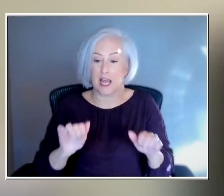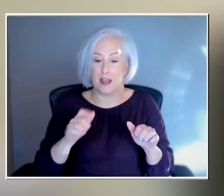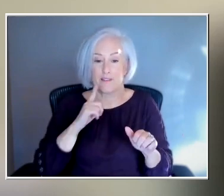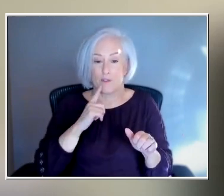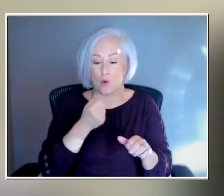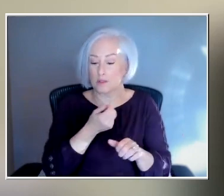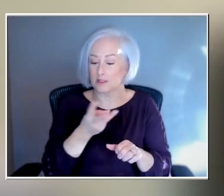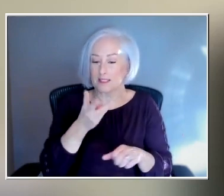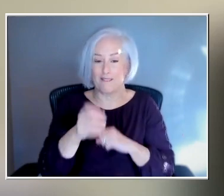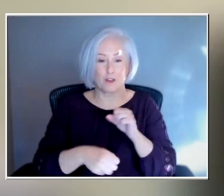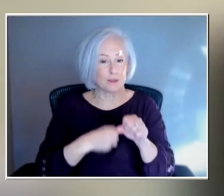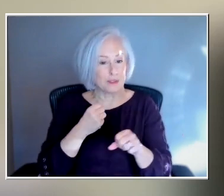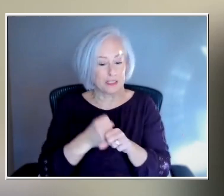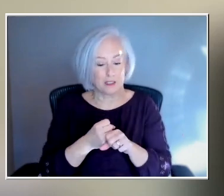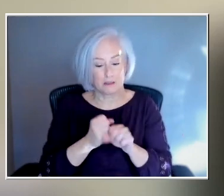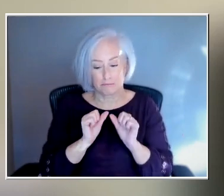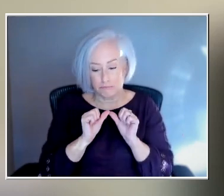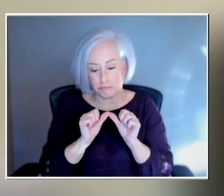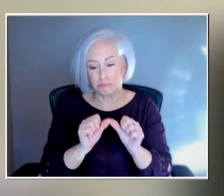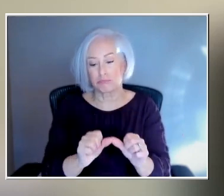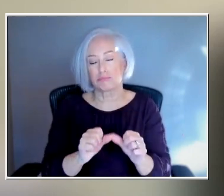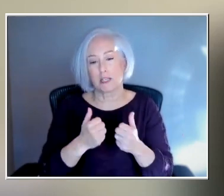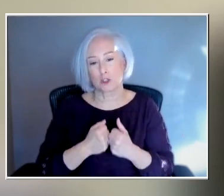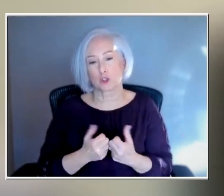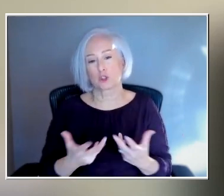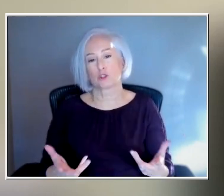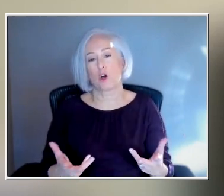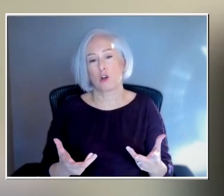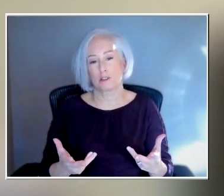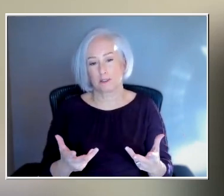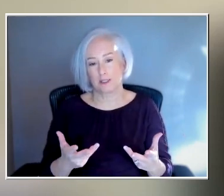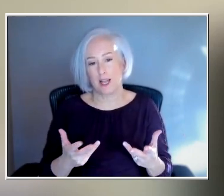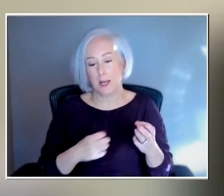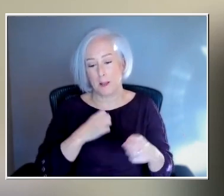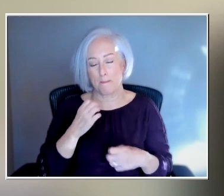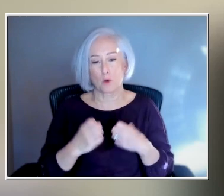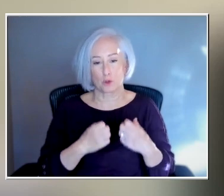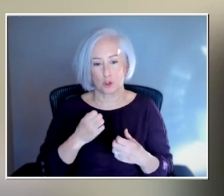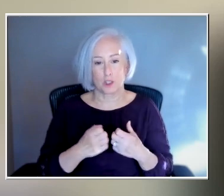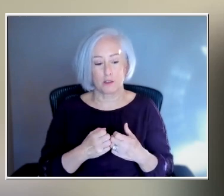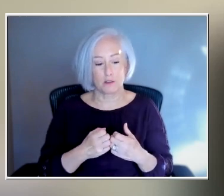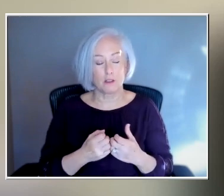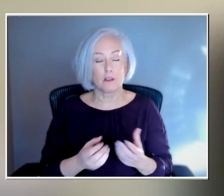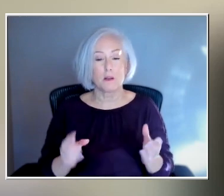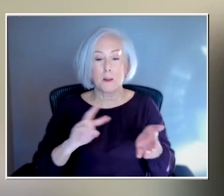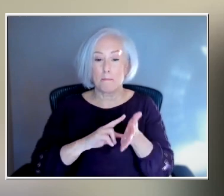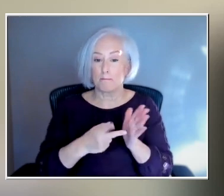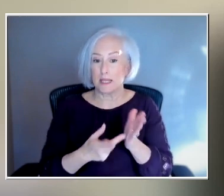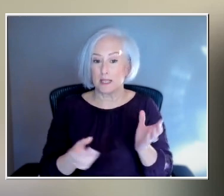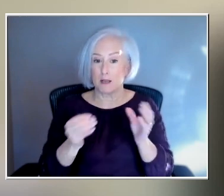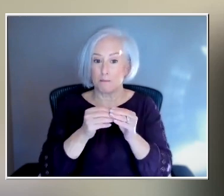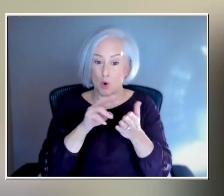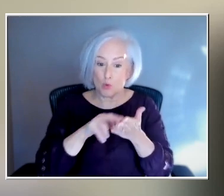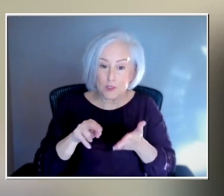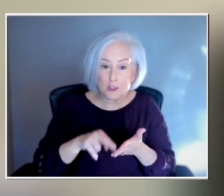So the more support and research you can, find and have,